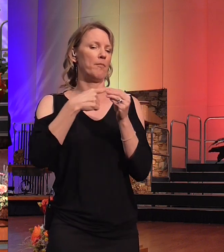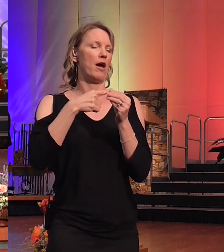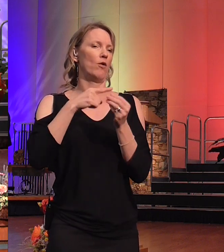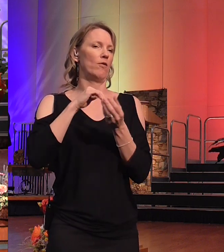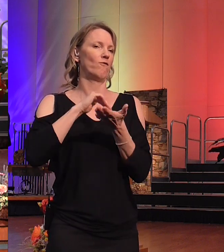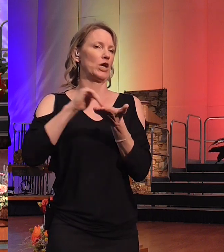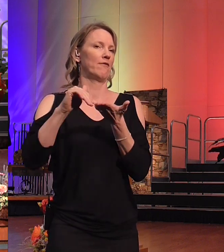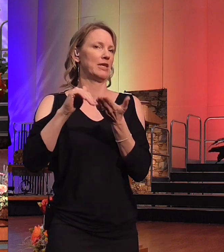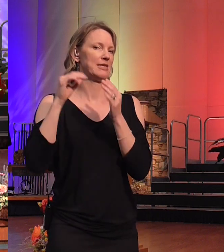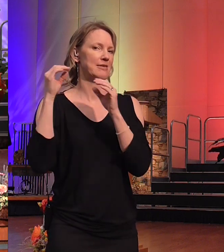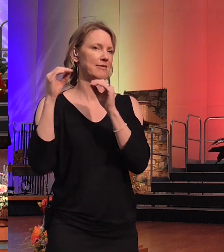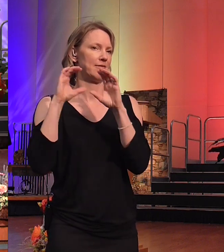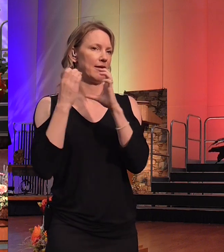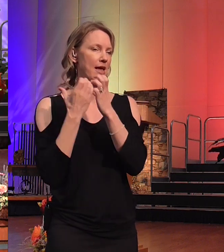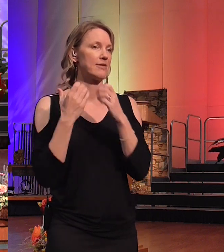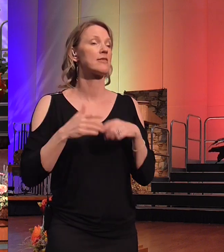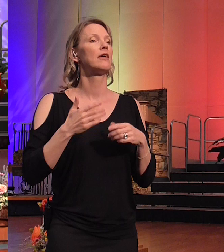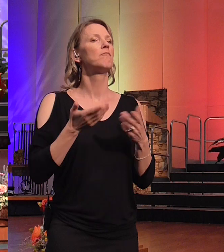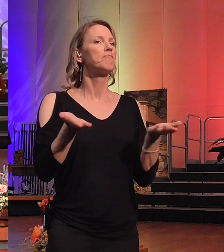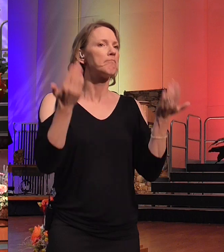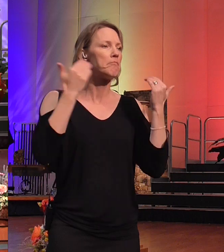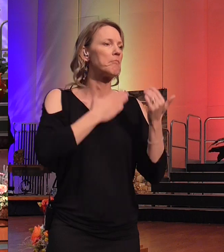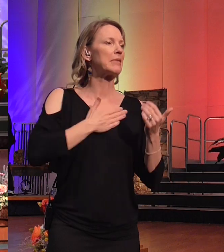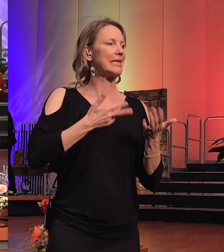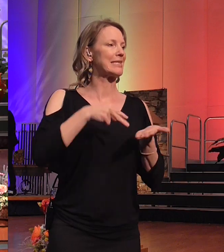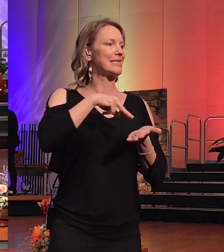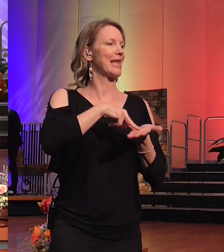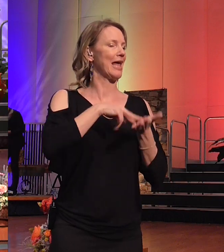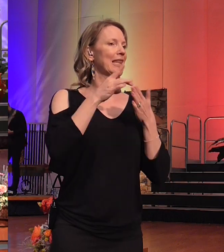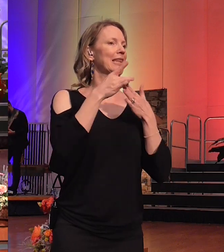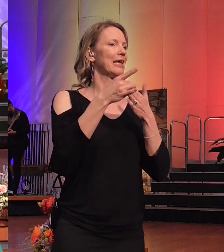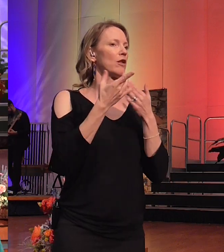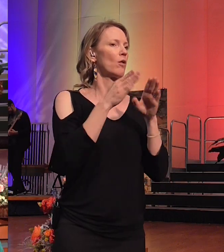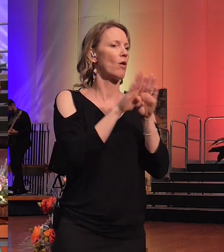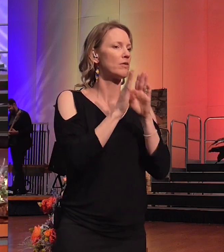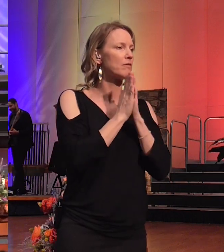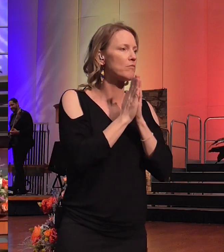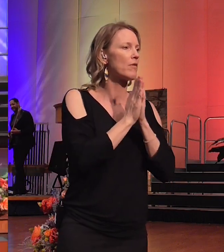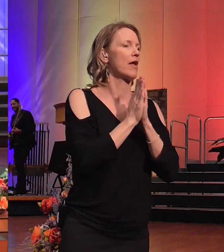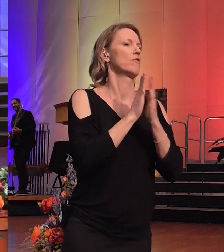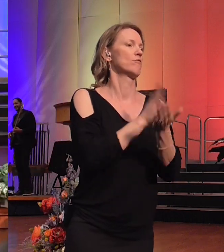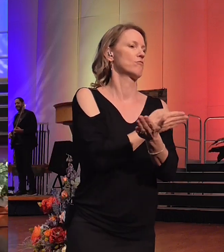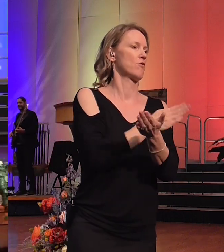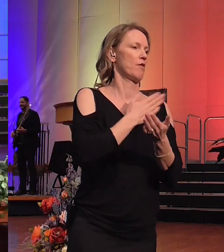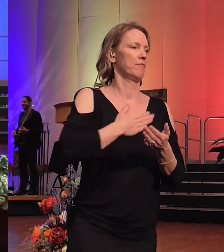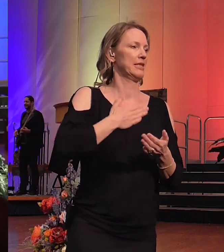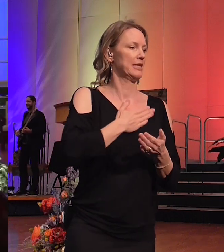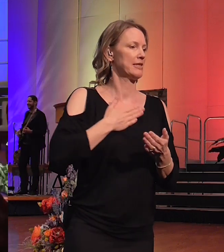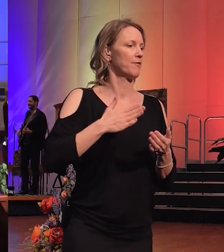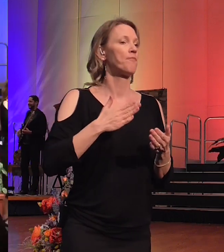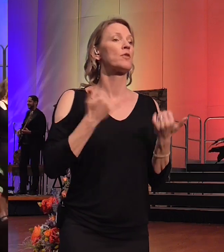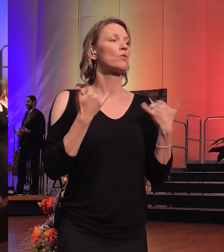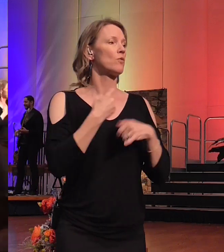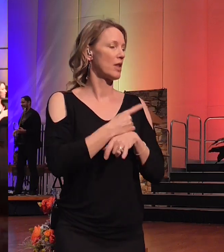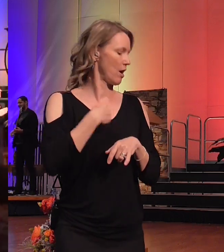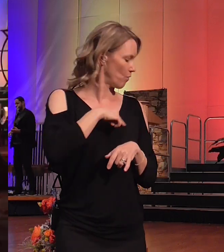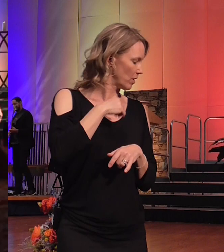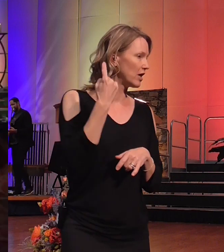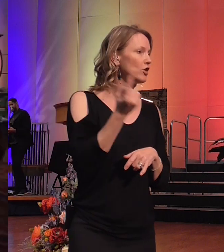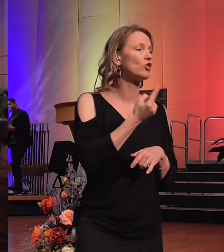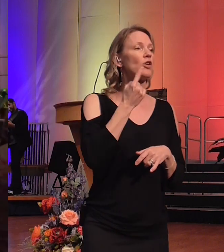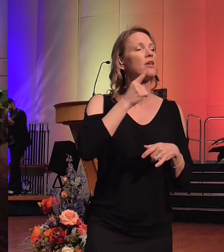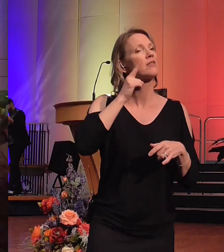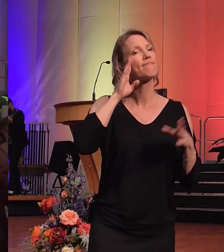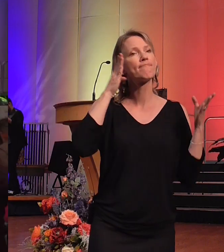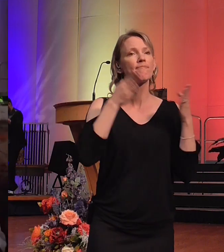looking forward to those. So with that, we invite everyone to stand. And Reverend Zemirah, will you lead us in a benediction today? Yes, absolutely. So today we